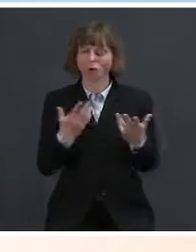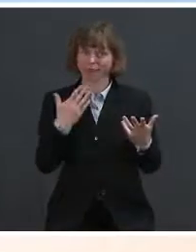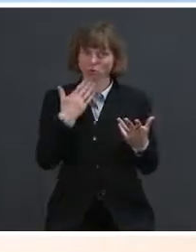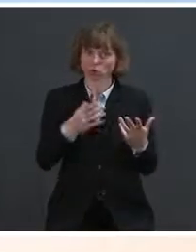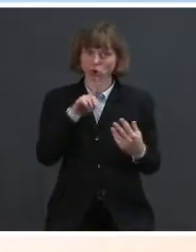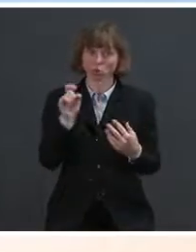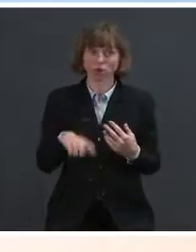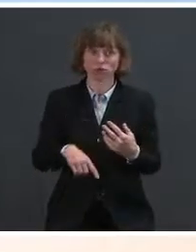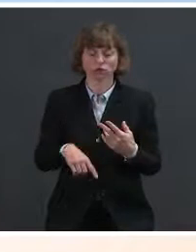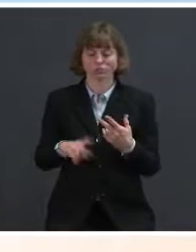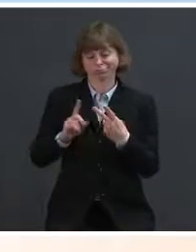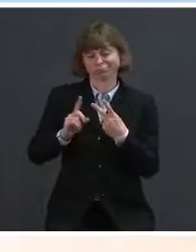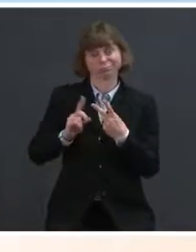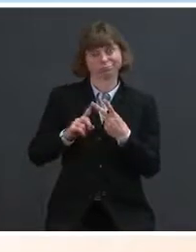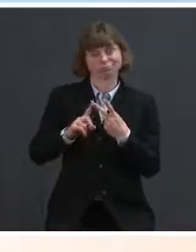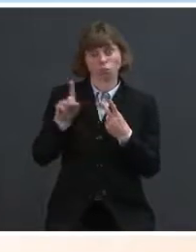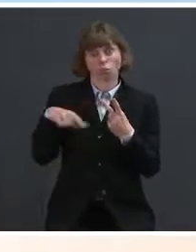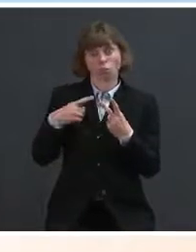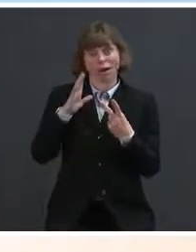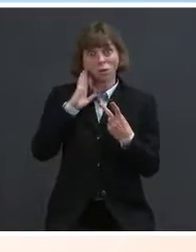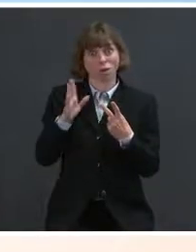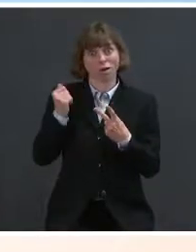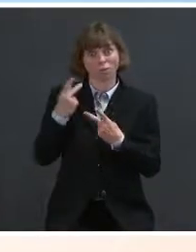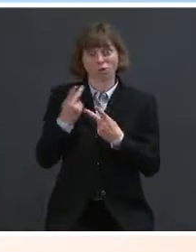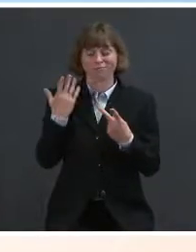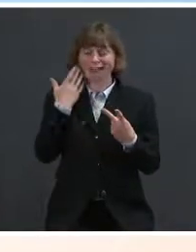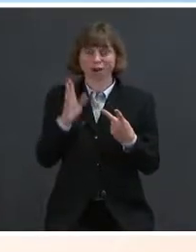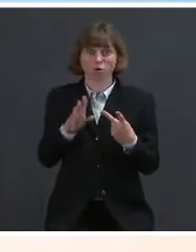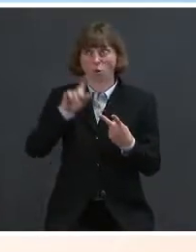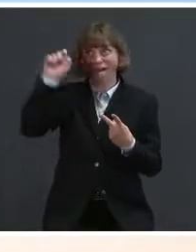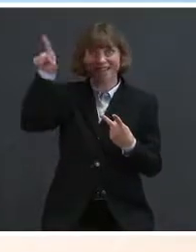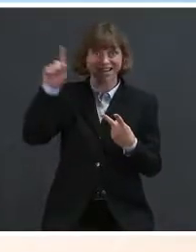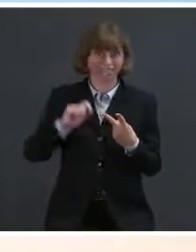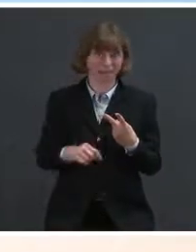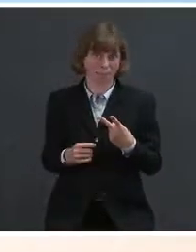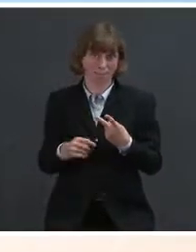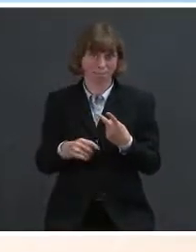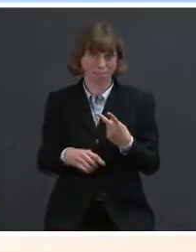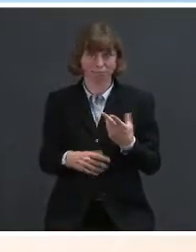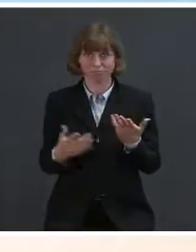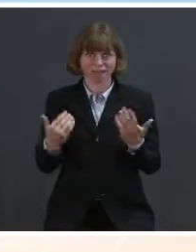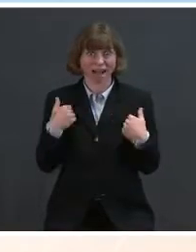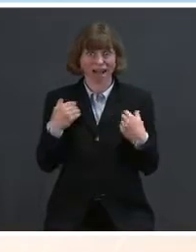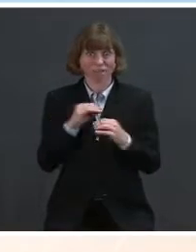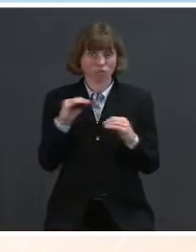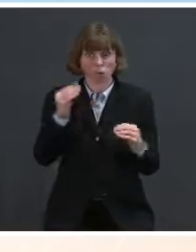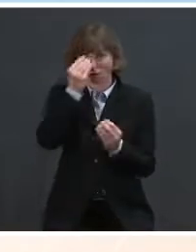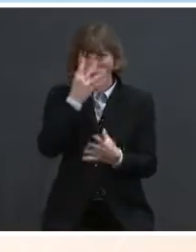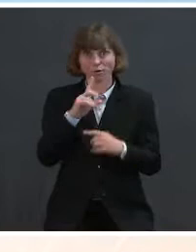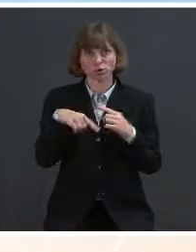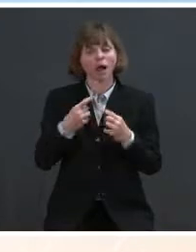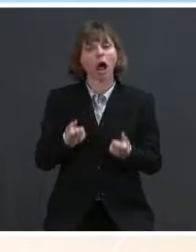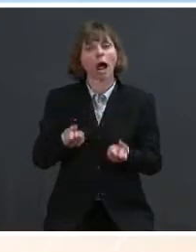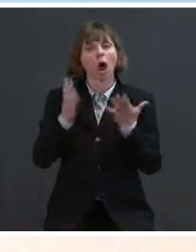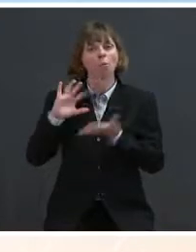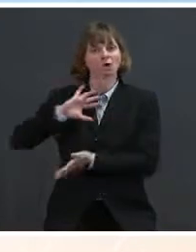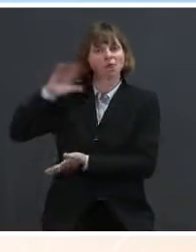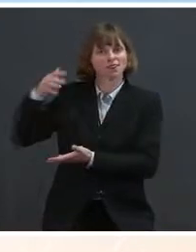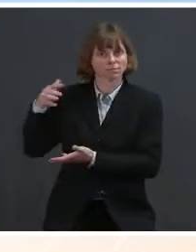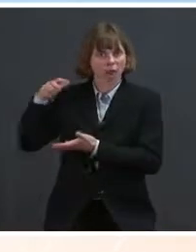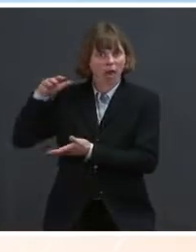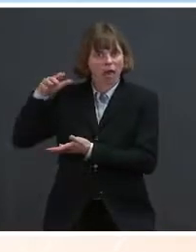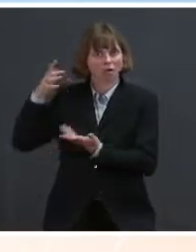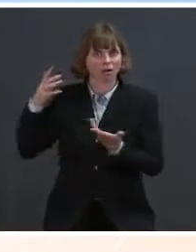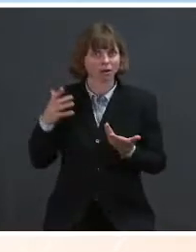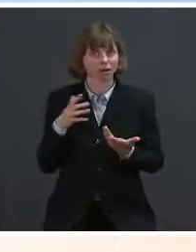any prediction for when they will seek it. You probably should have to ask them that question, and I don't have a update on the amount of supply. Obviously, there was an